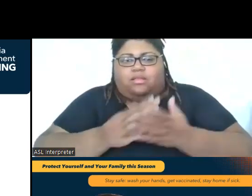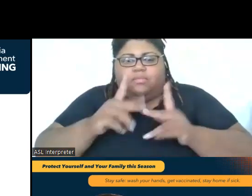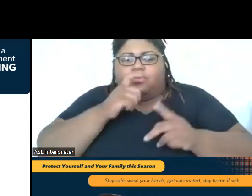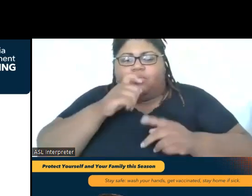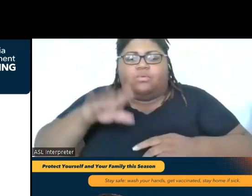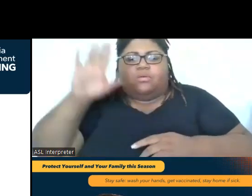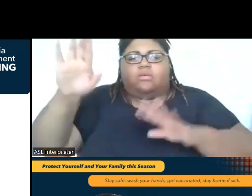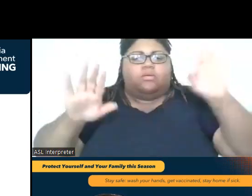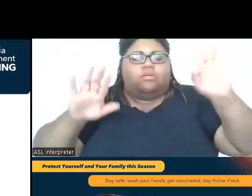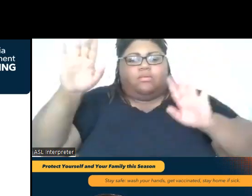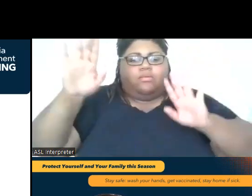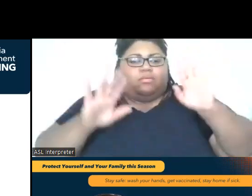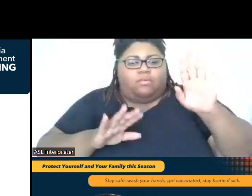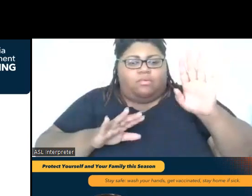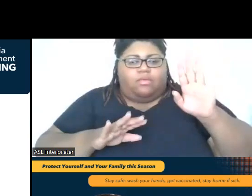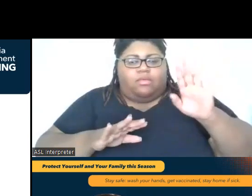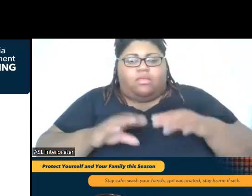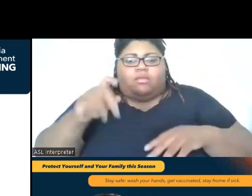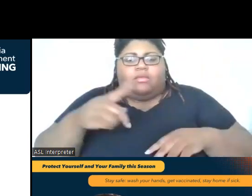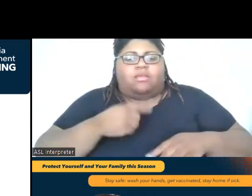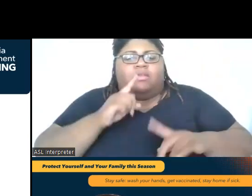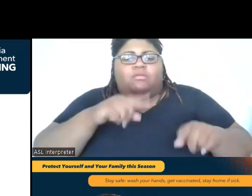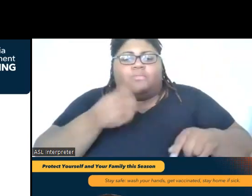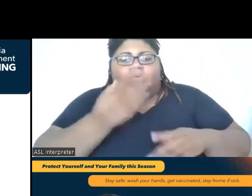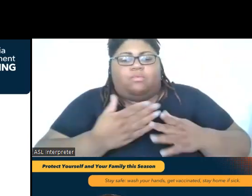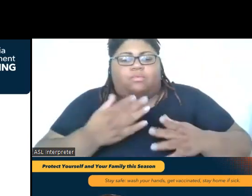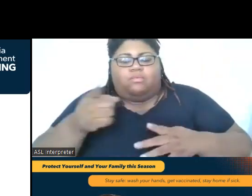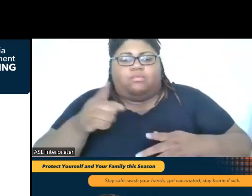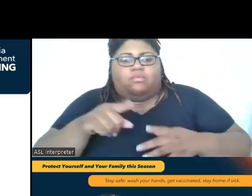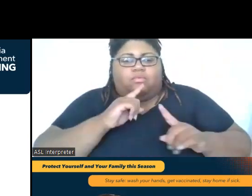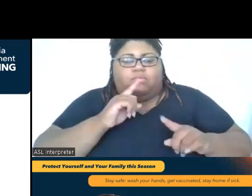hands. I'll answer one really quickly while you're thinking of the next one.